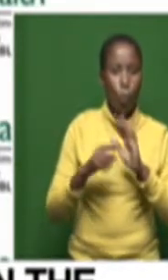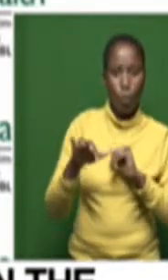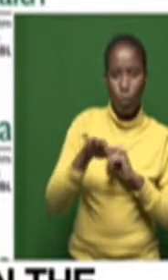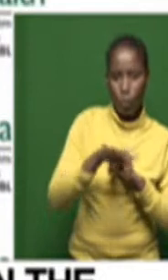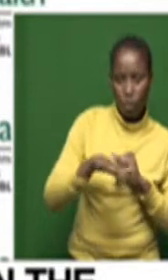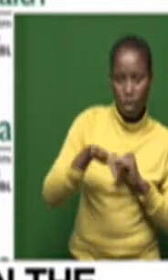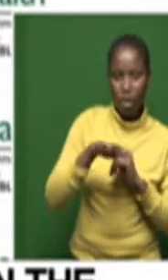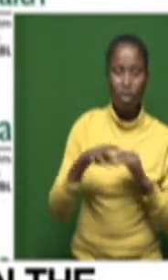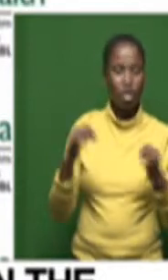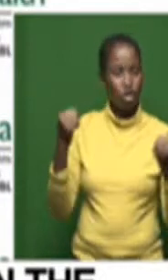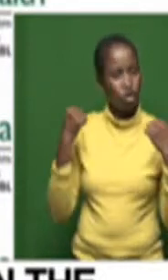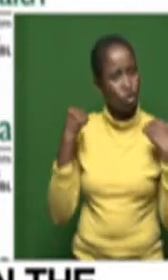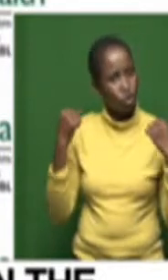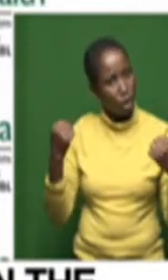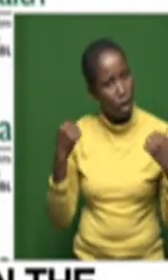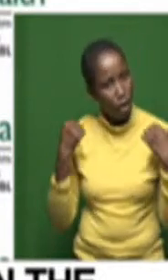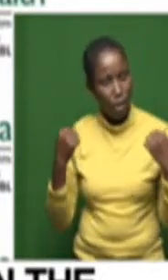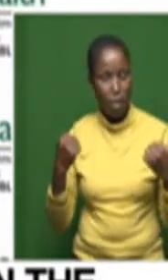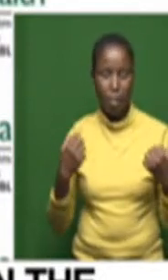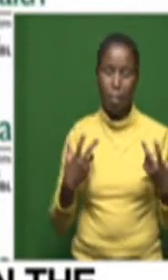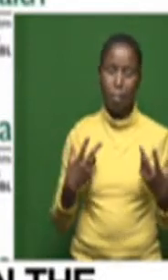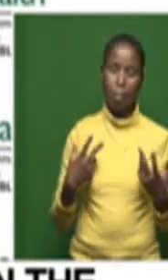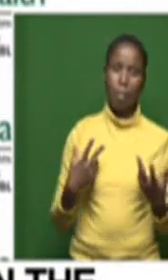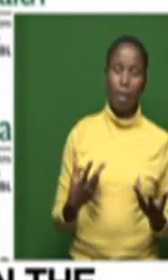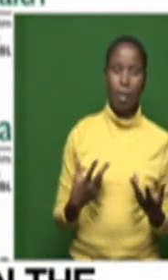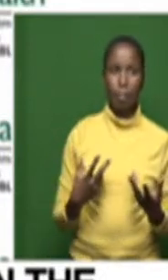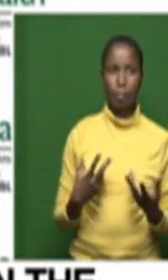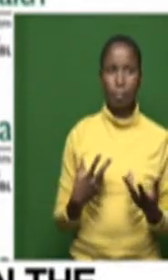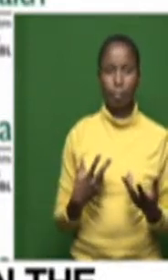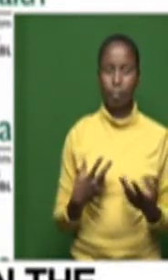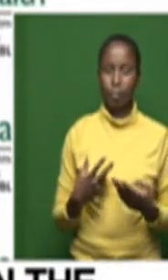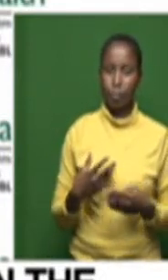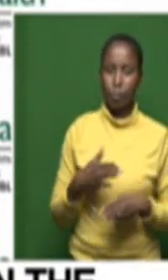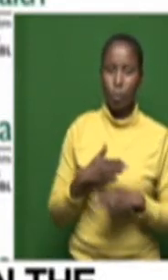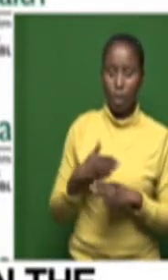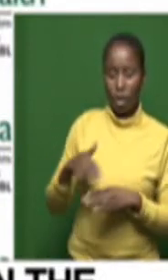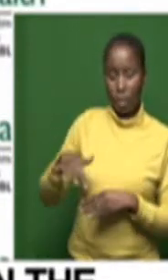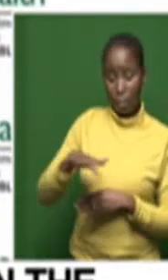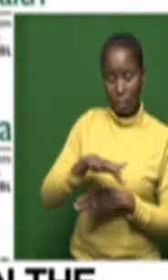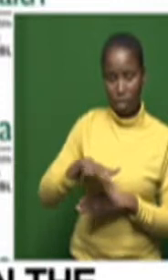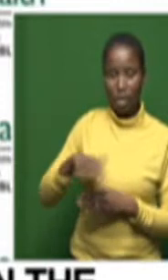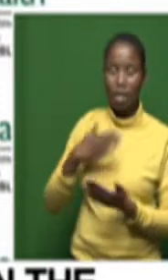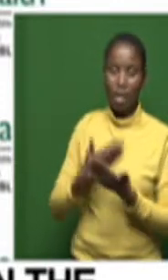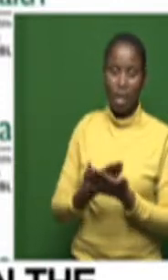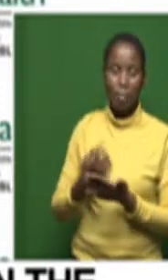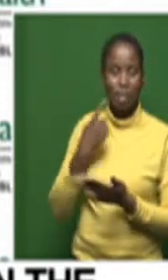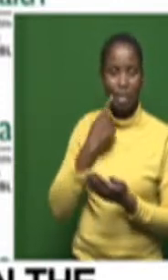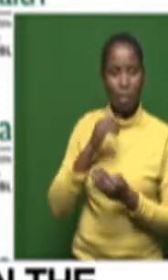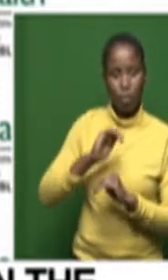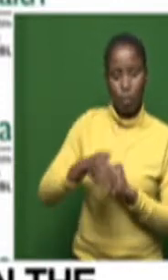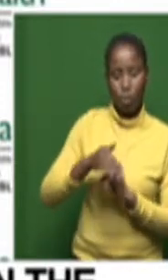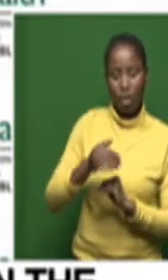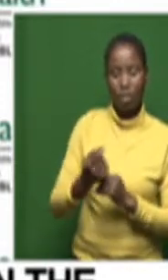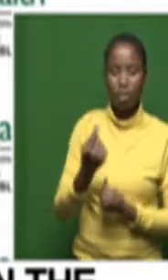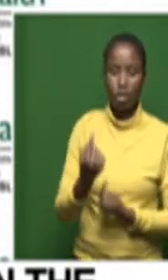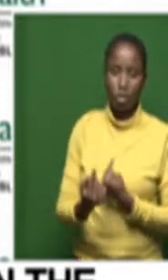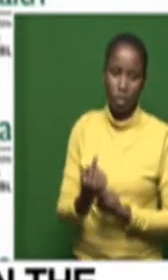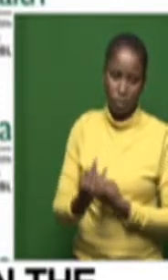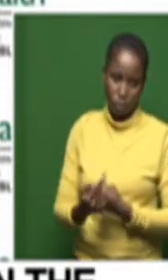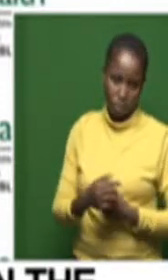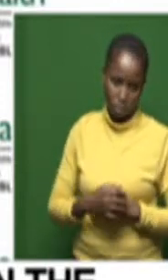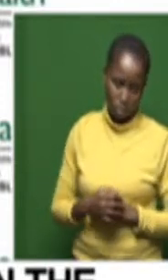gyms, and so on, and including in workplaces to protect each and every one. We believe